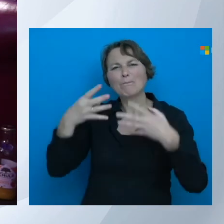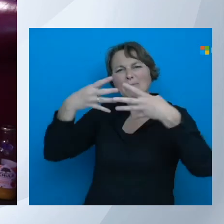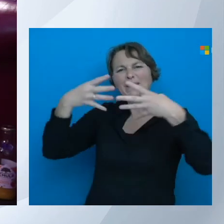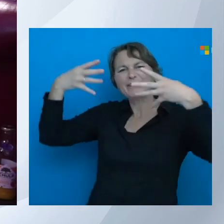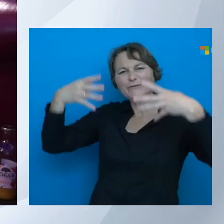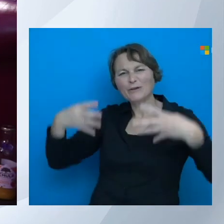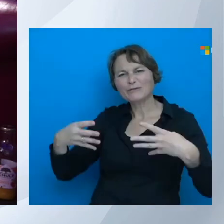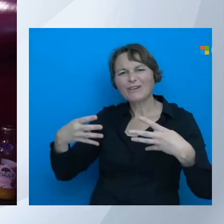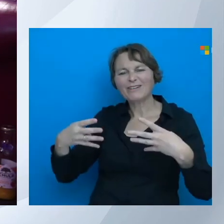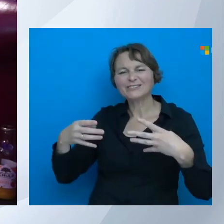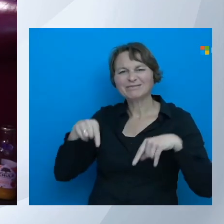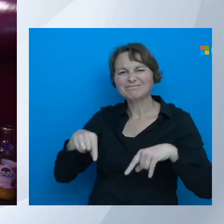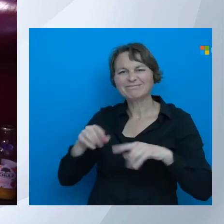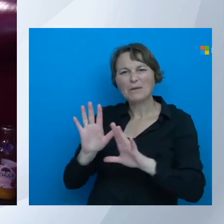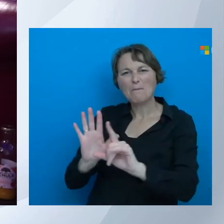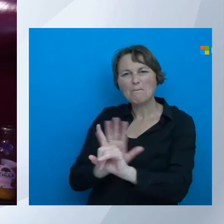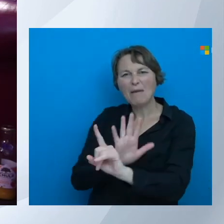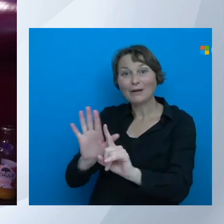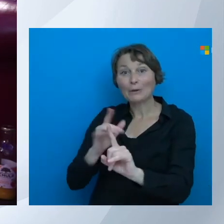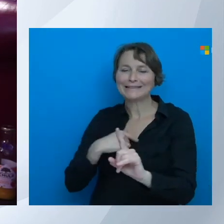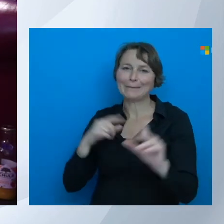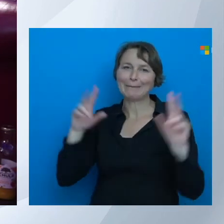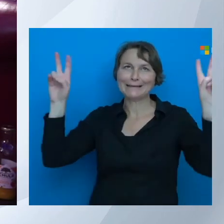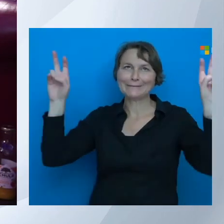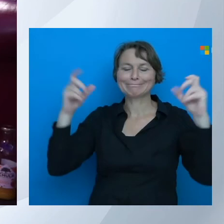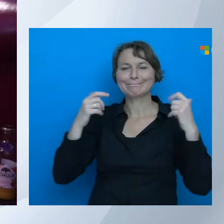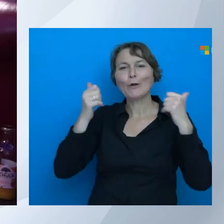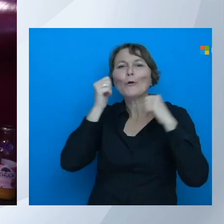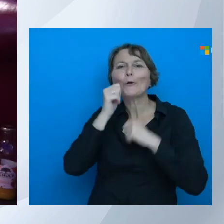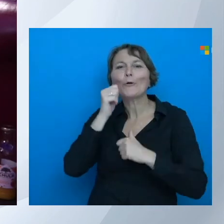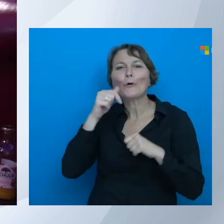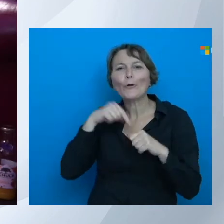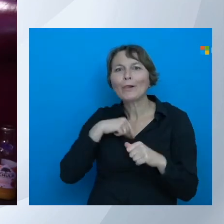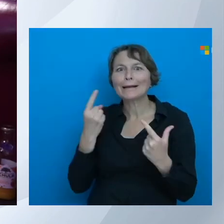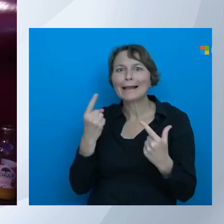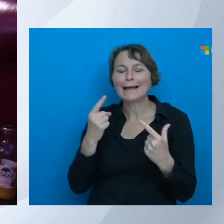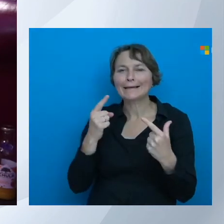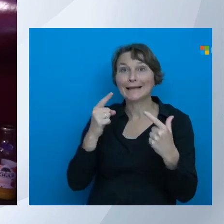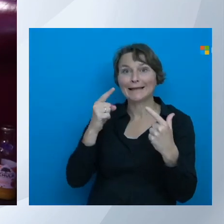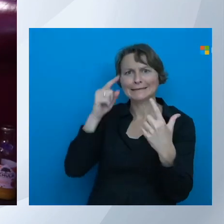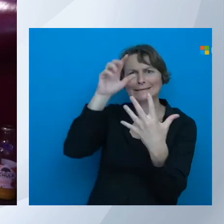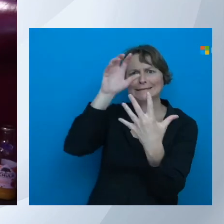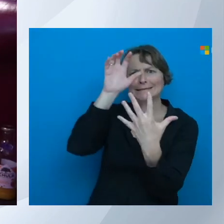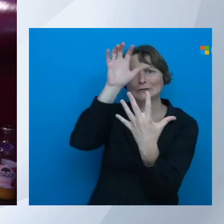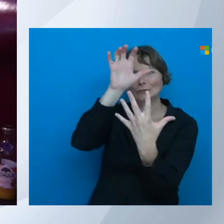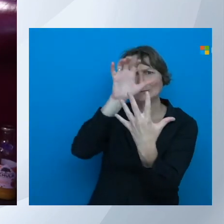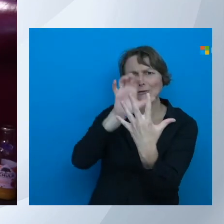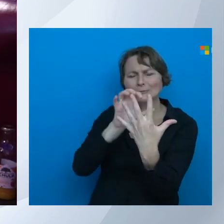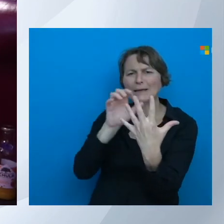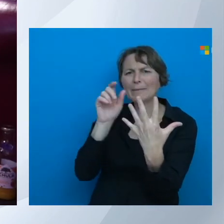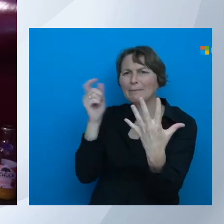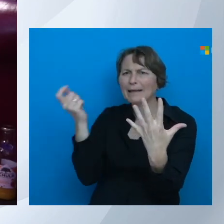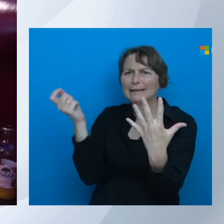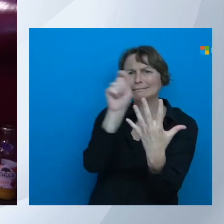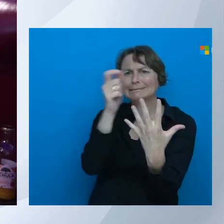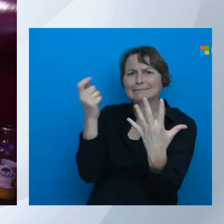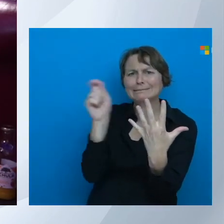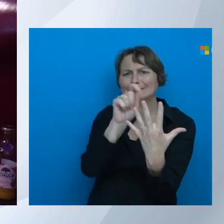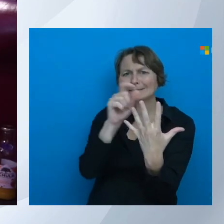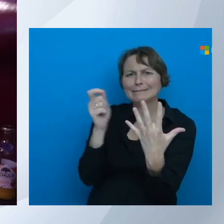put like dates in all my files, my scripts. That was my kind of versioning. Yes.